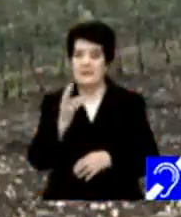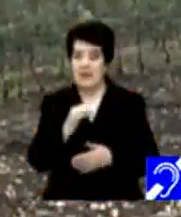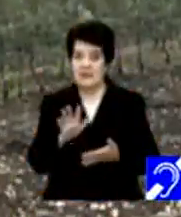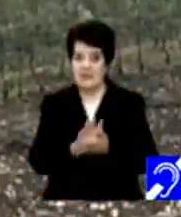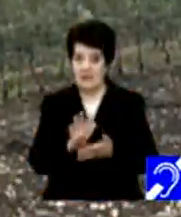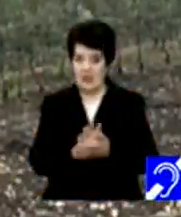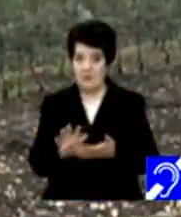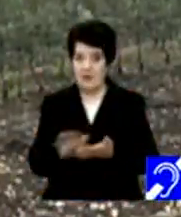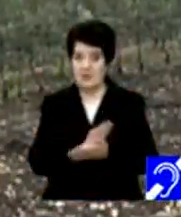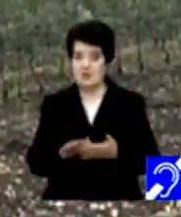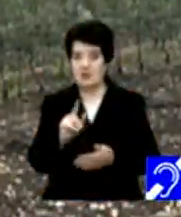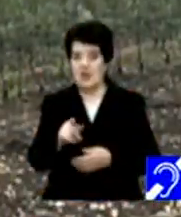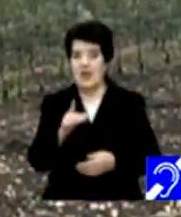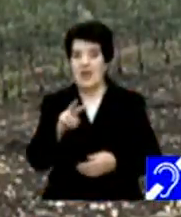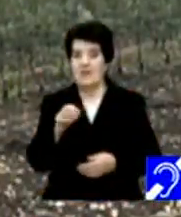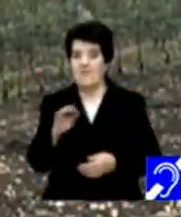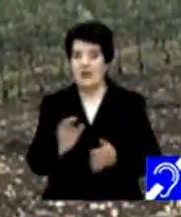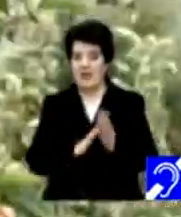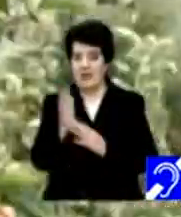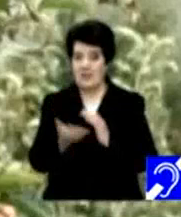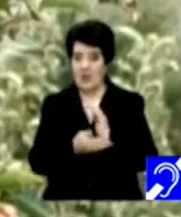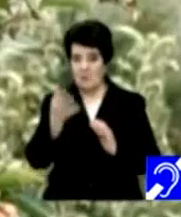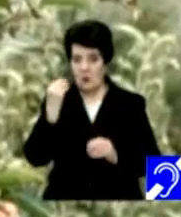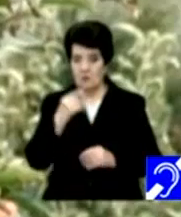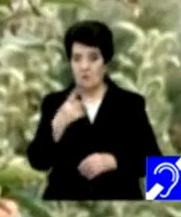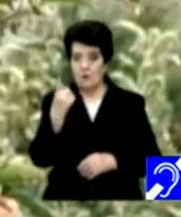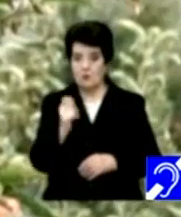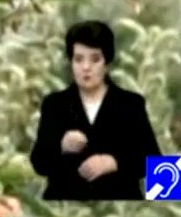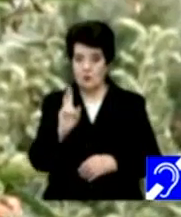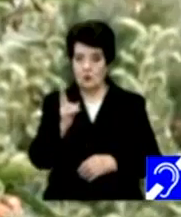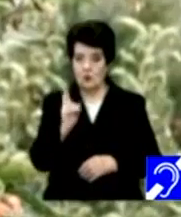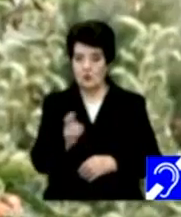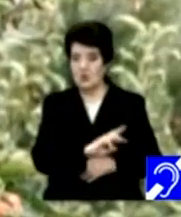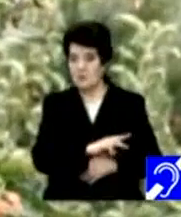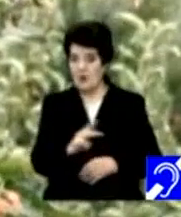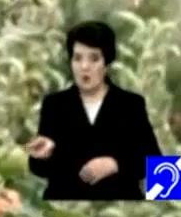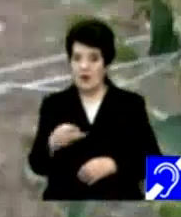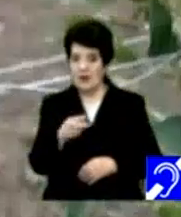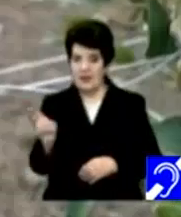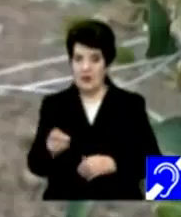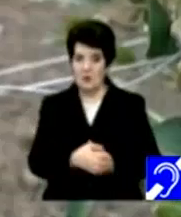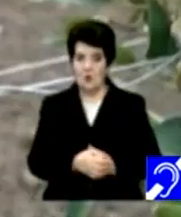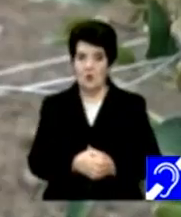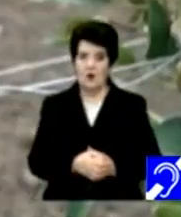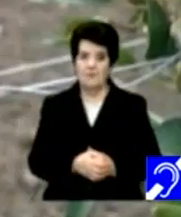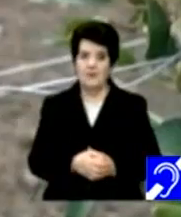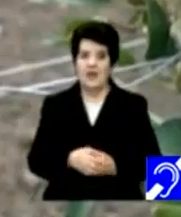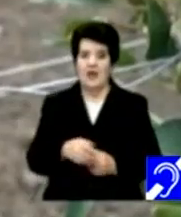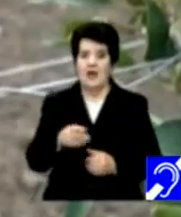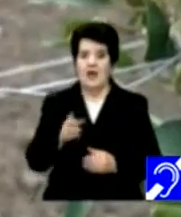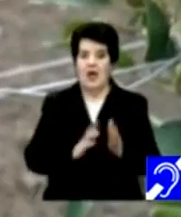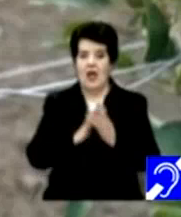altul privat, Livada Moldovei. Cel din urmă are o valoare de 120 de milioane de euro. Under Livada Moldovei, we still